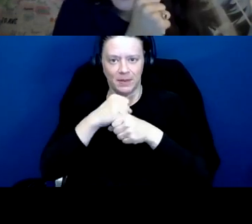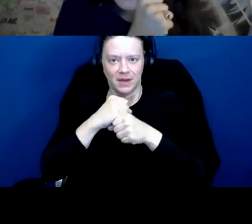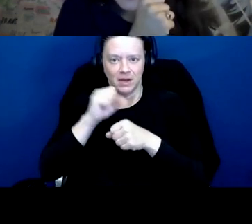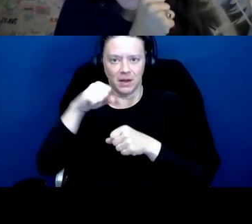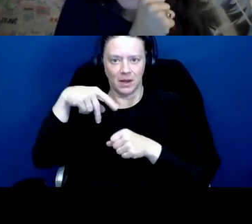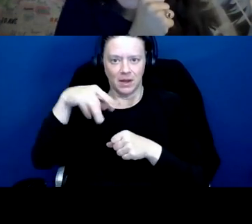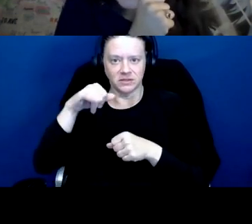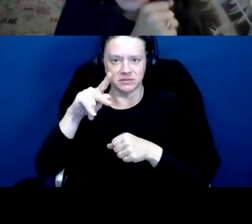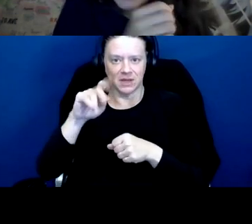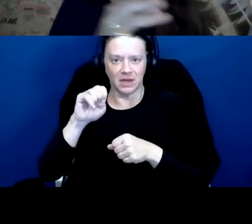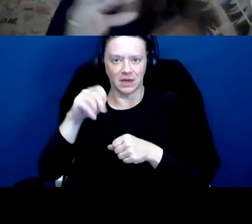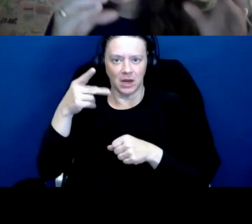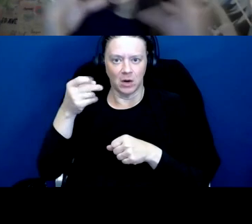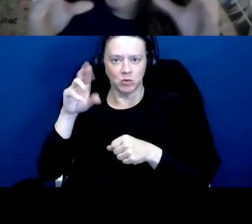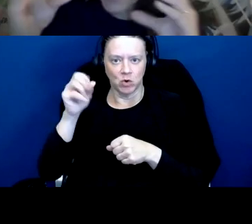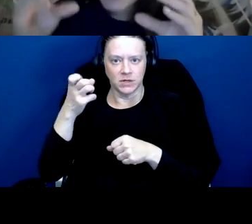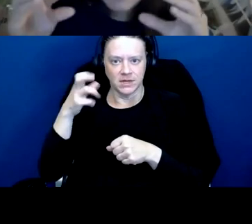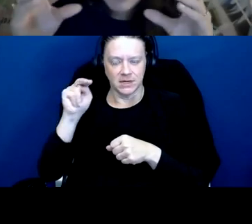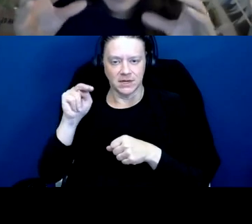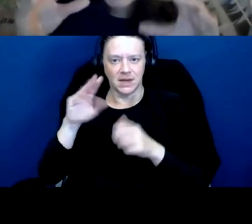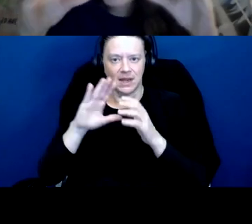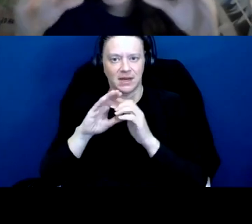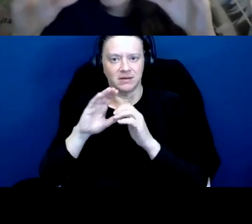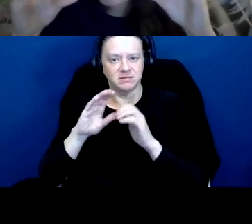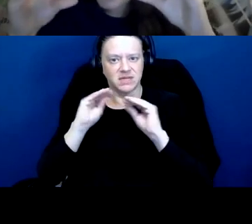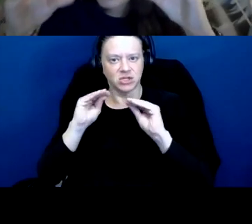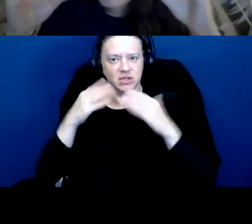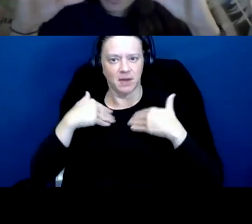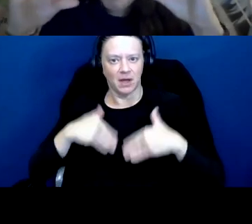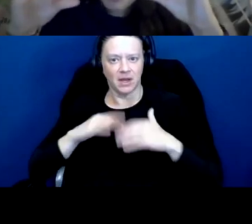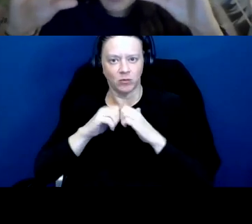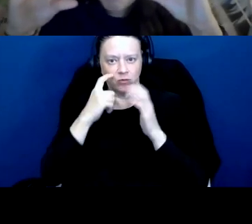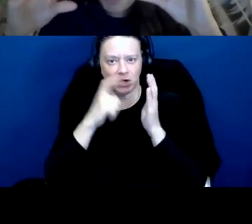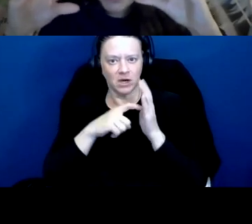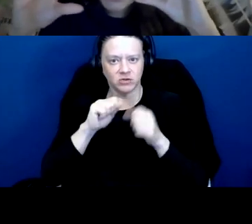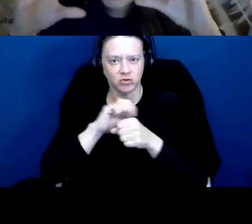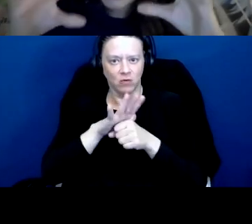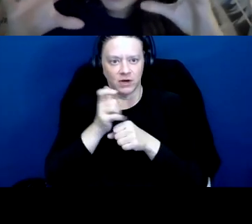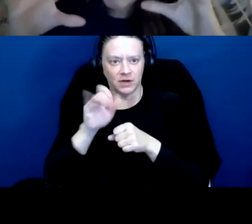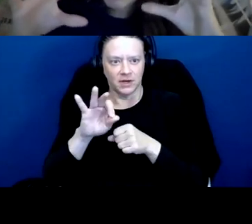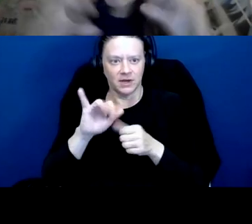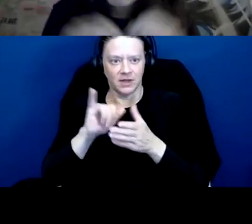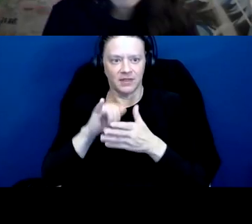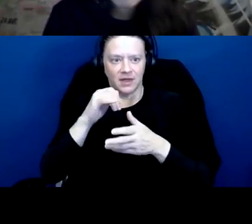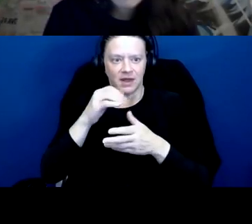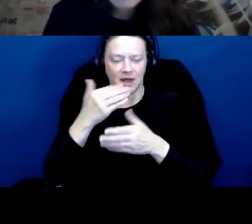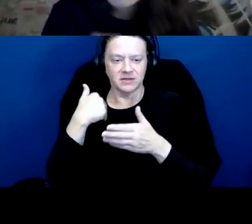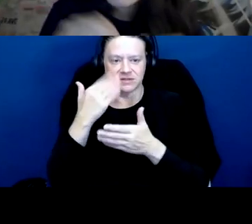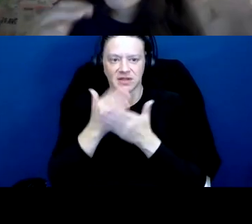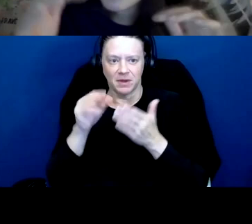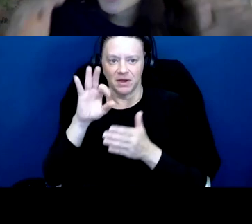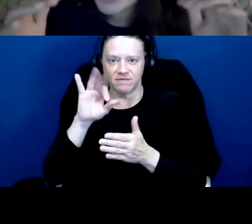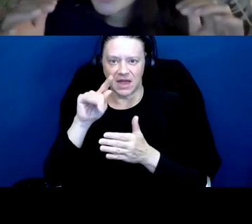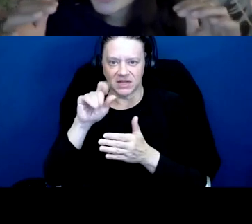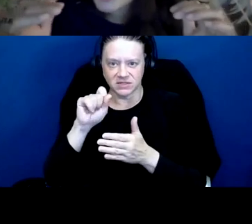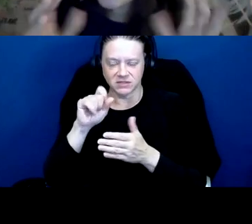recognize COVID. Some fats that keep that mRNA molecule stable.